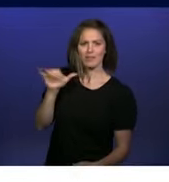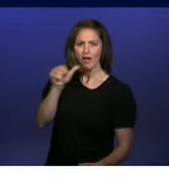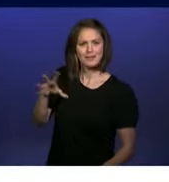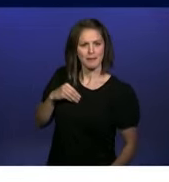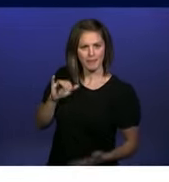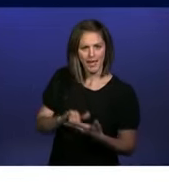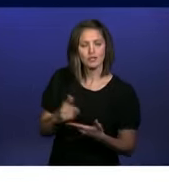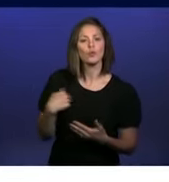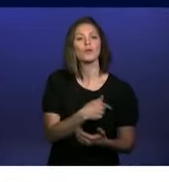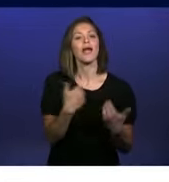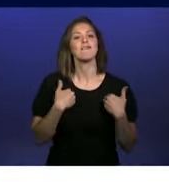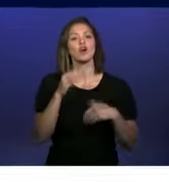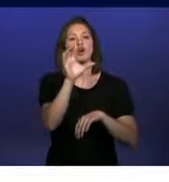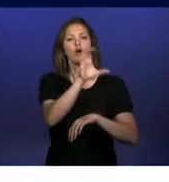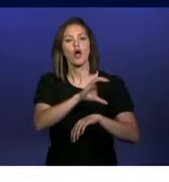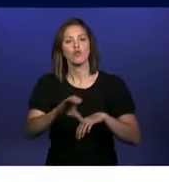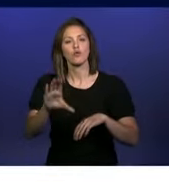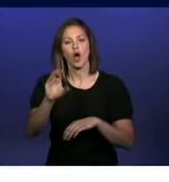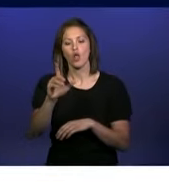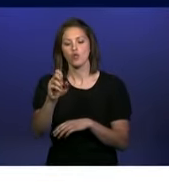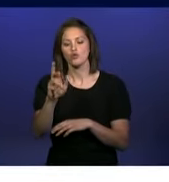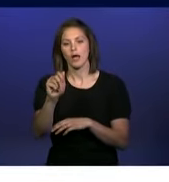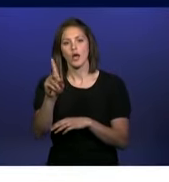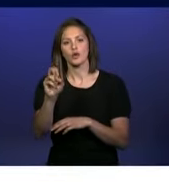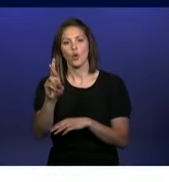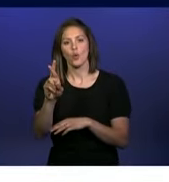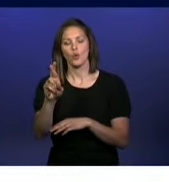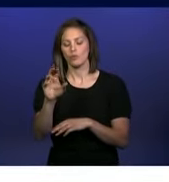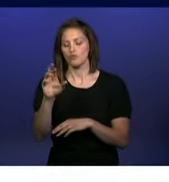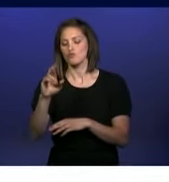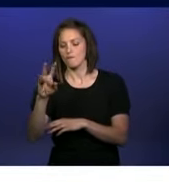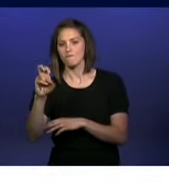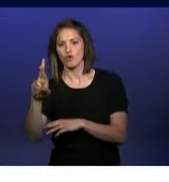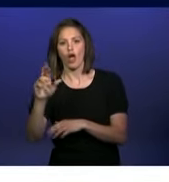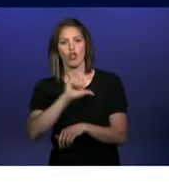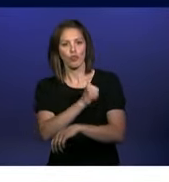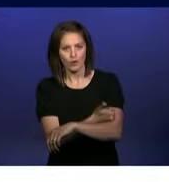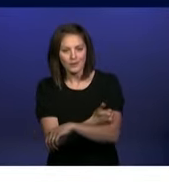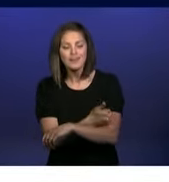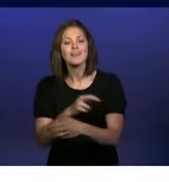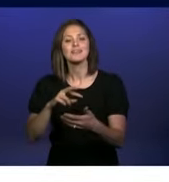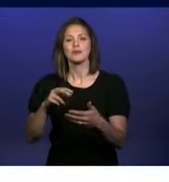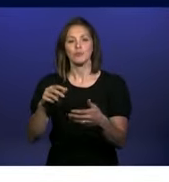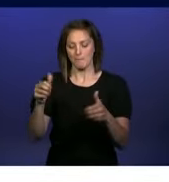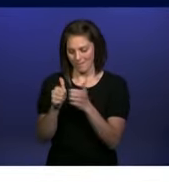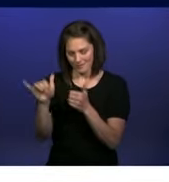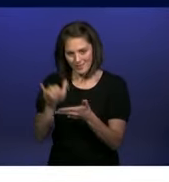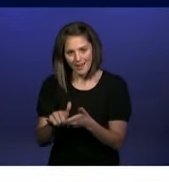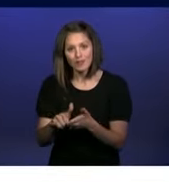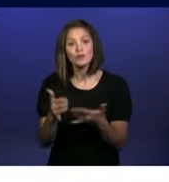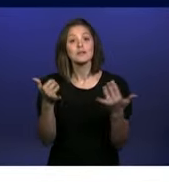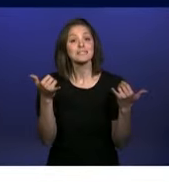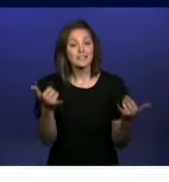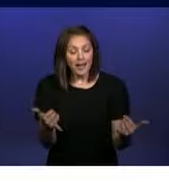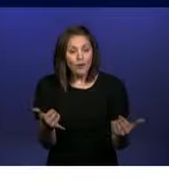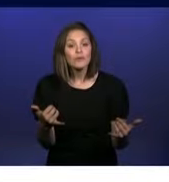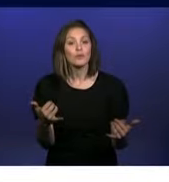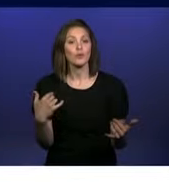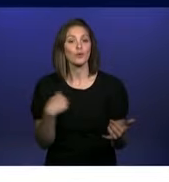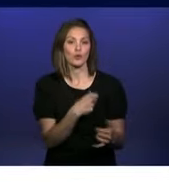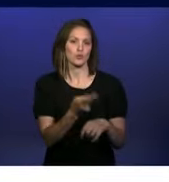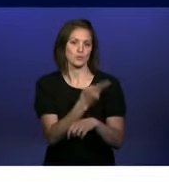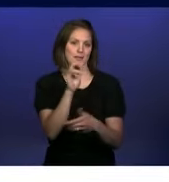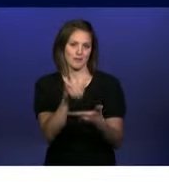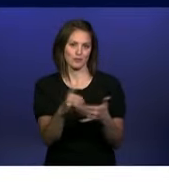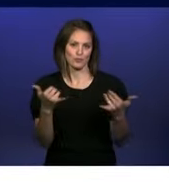Authority, and now we've gone from having one arm tied behind our back in the negotiations that are literally happening today.